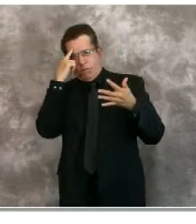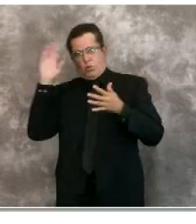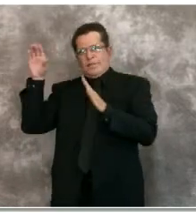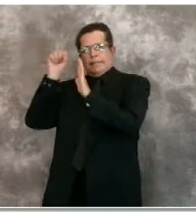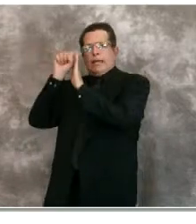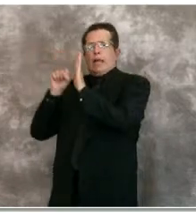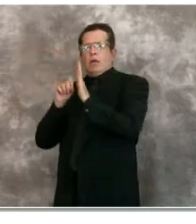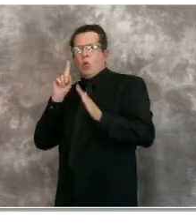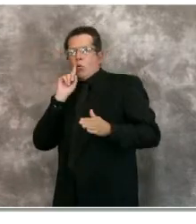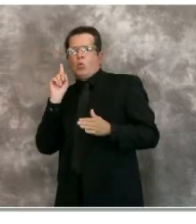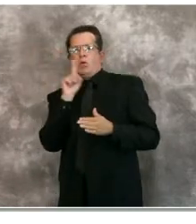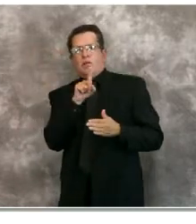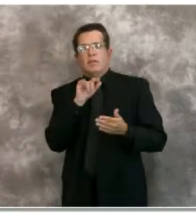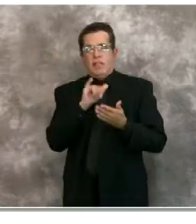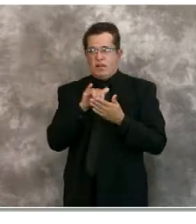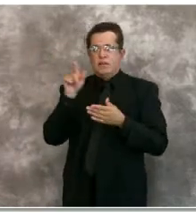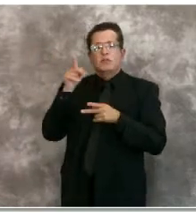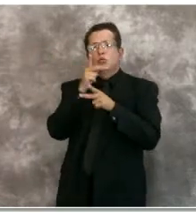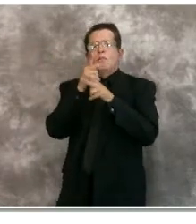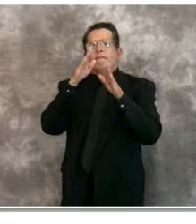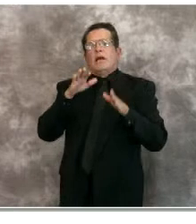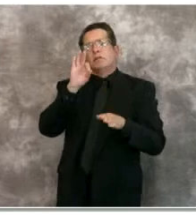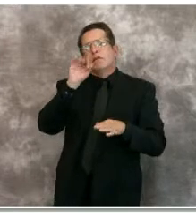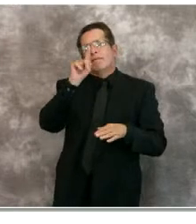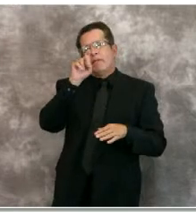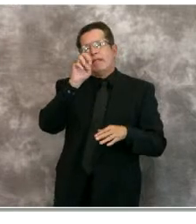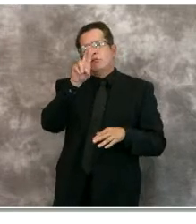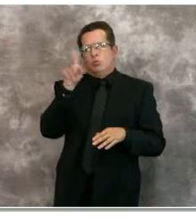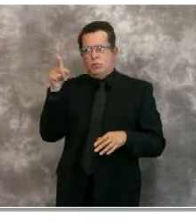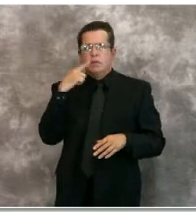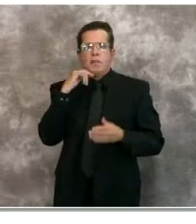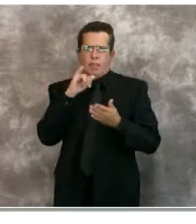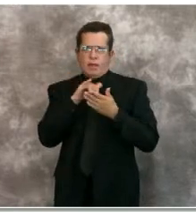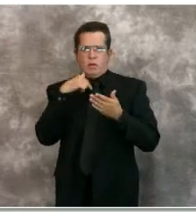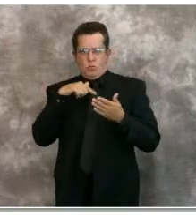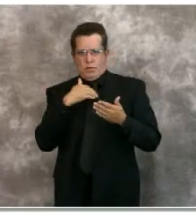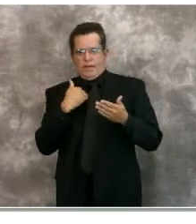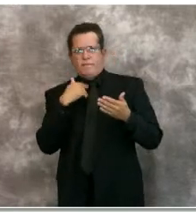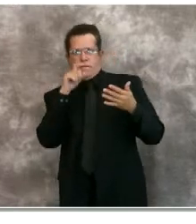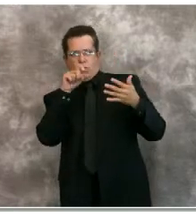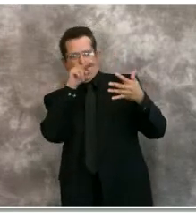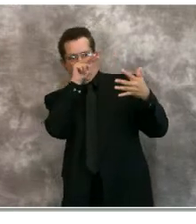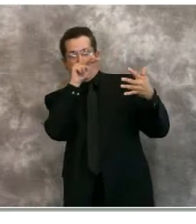that Supervisor Fletcher alluded to earlier, where there are about 6 or 7